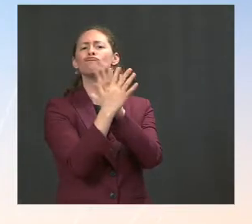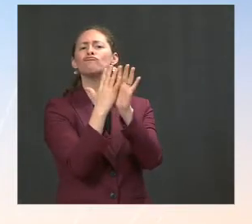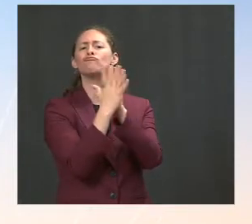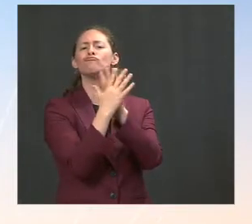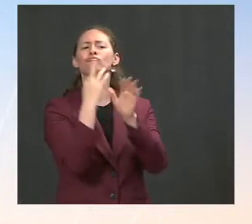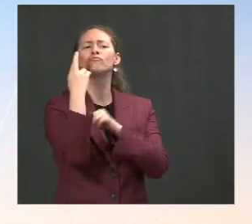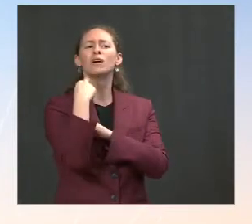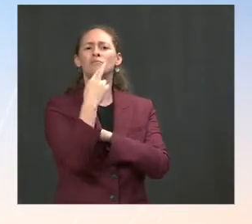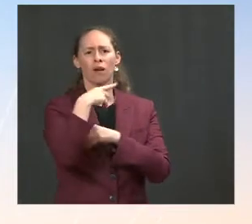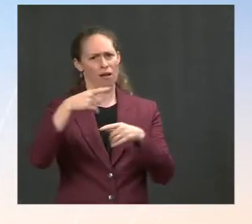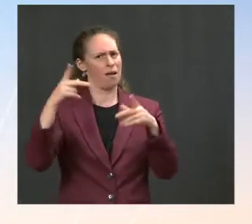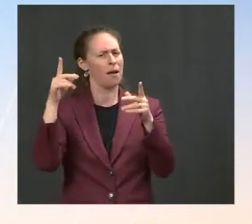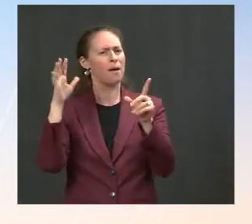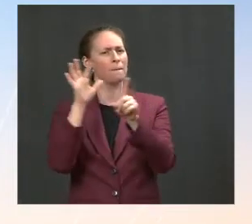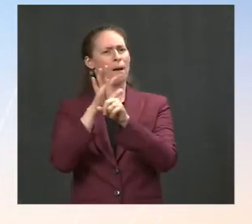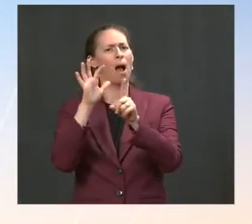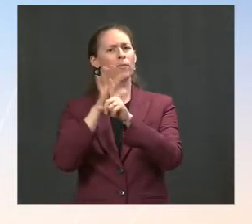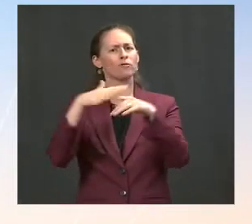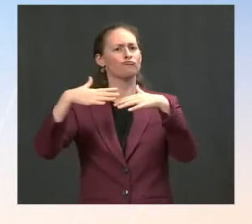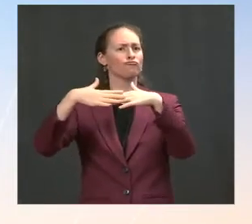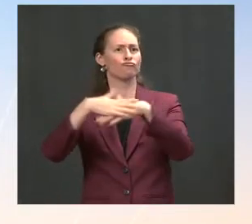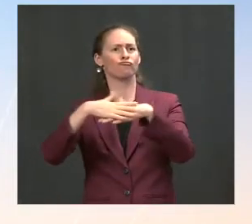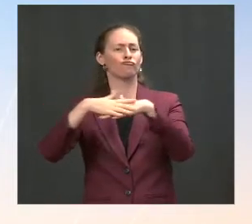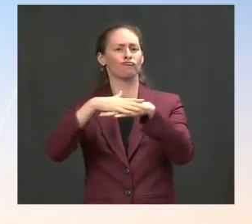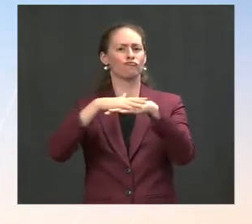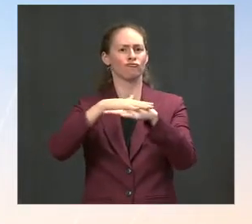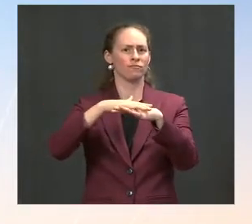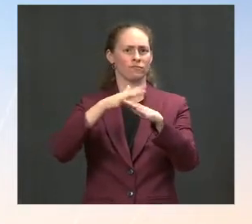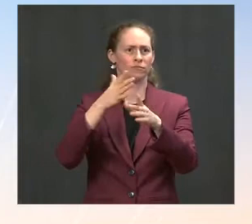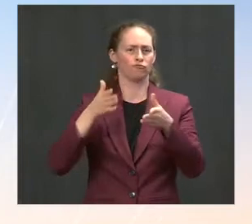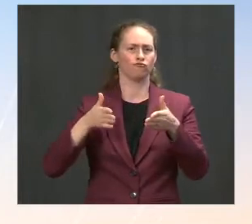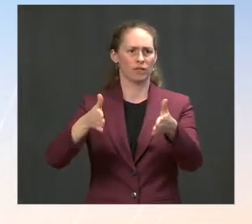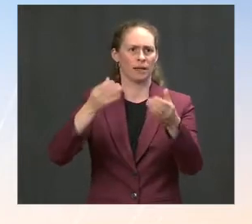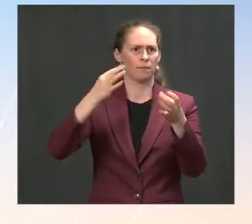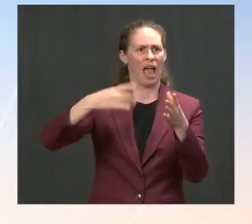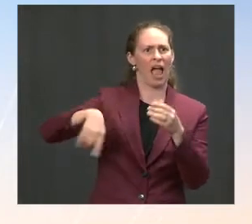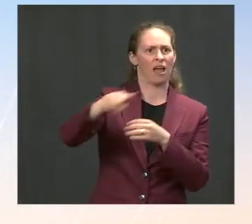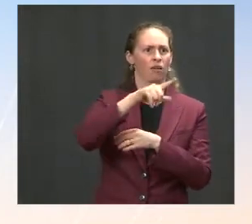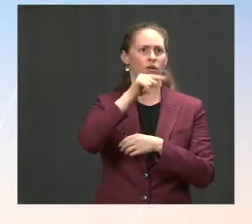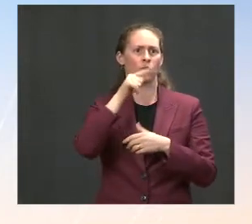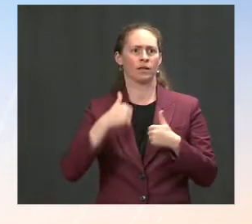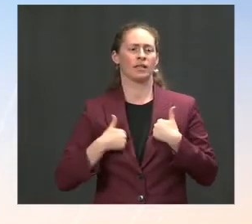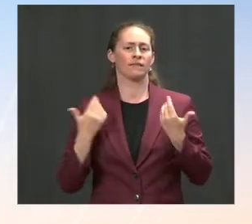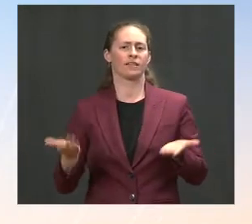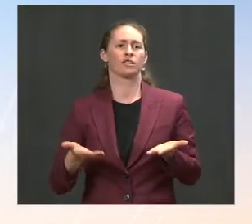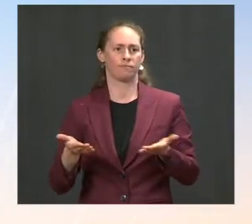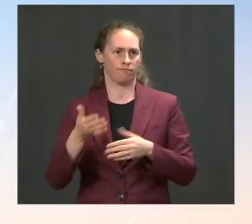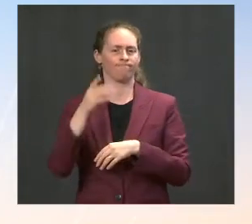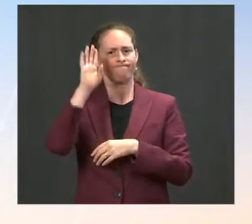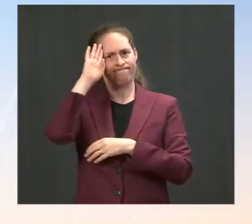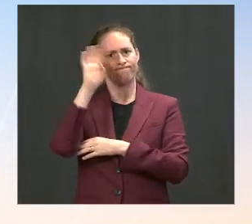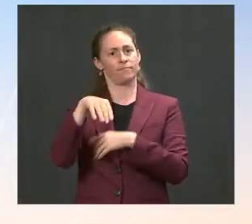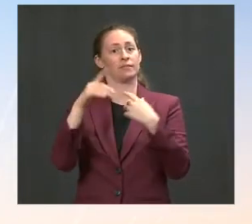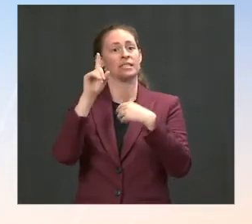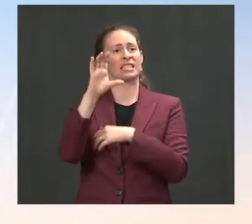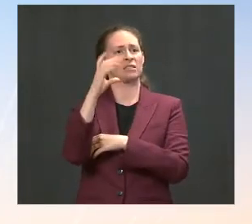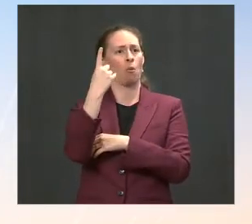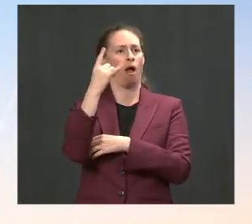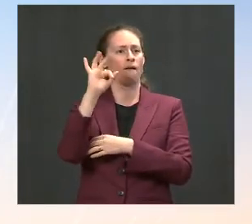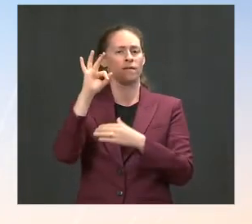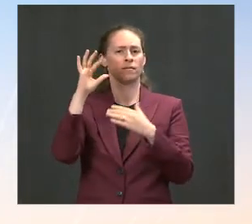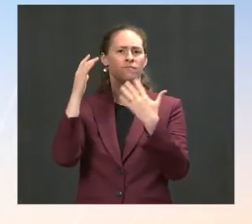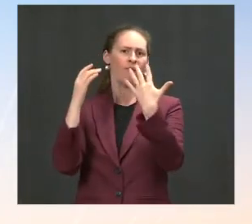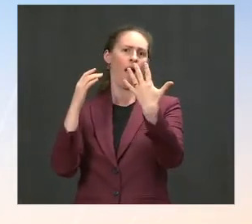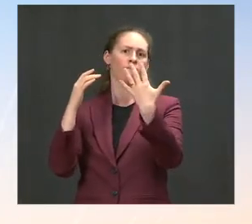of the city many of us live in. D.C. is one of the 5 areas nationwide where DOJ launched gun